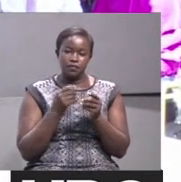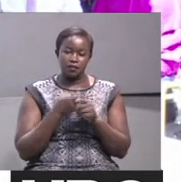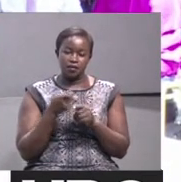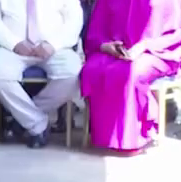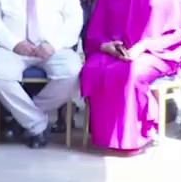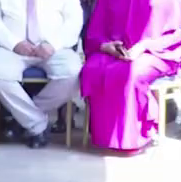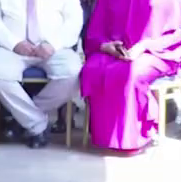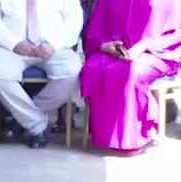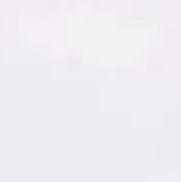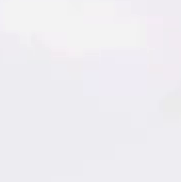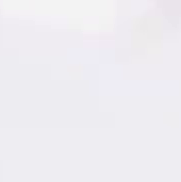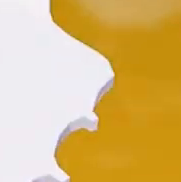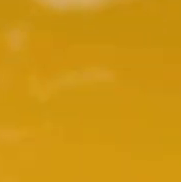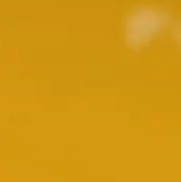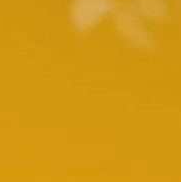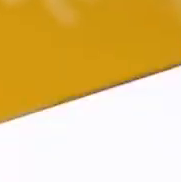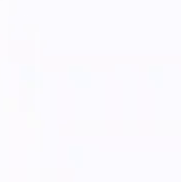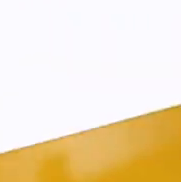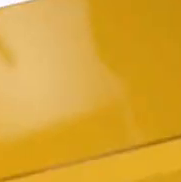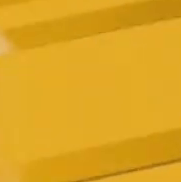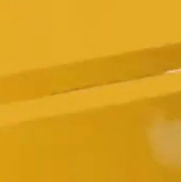Kampala.